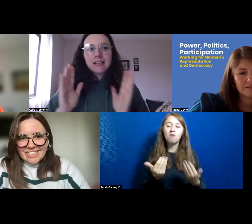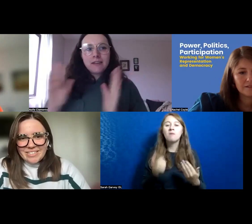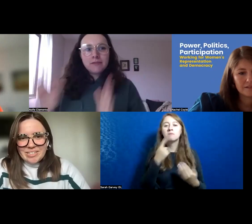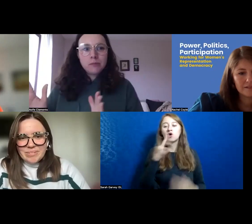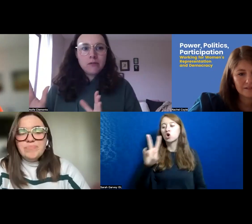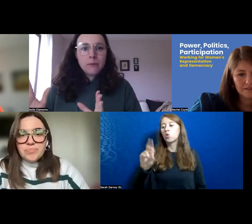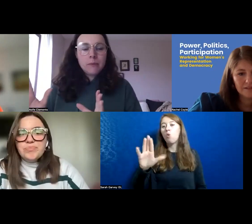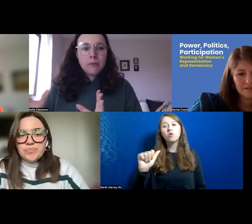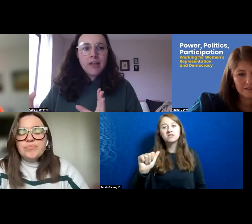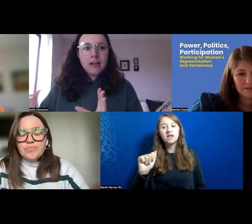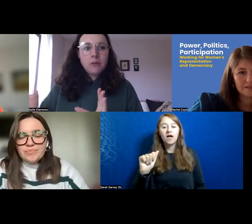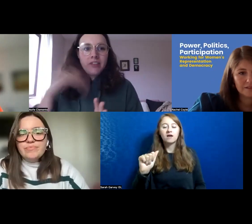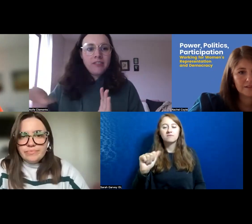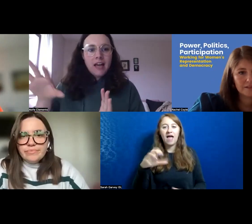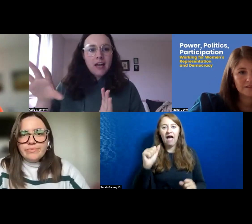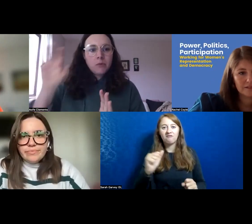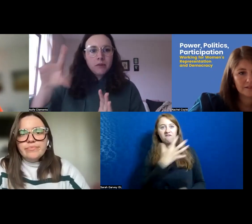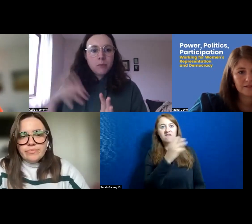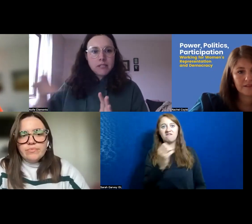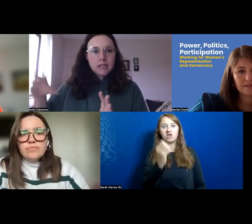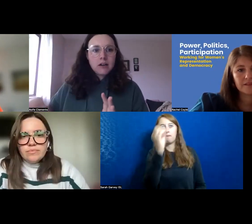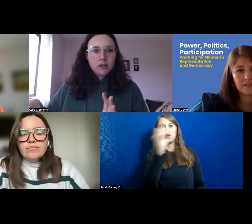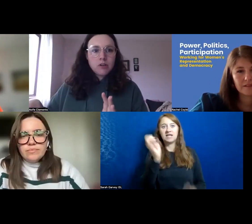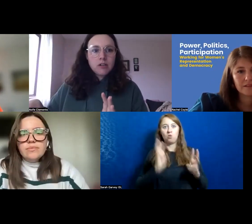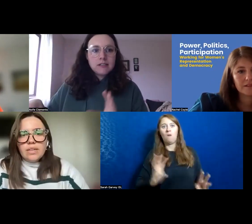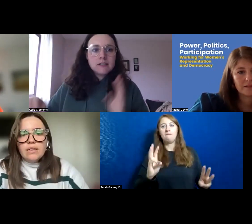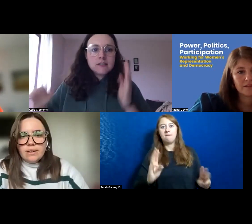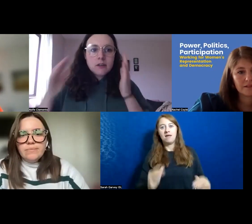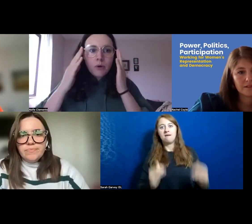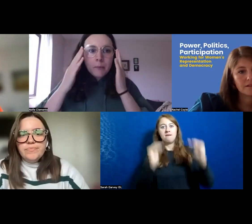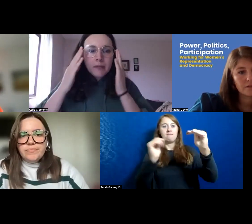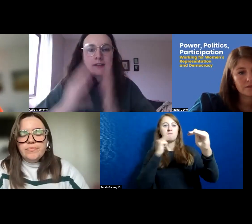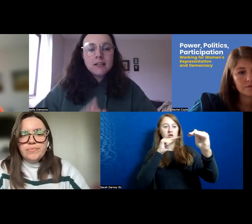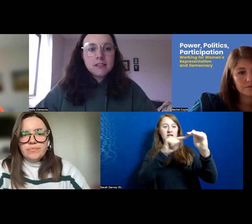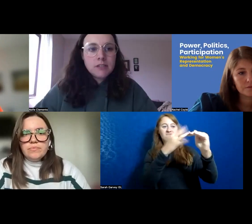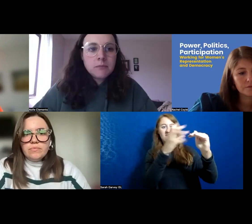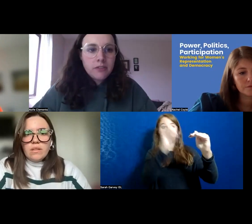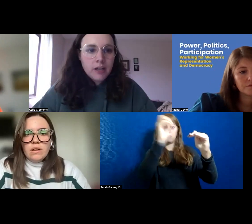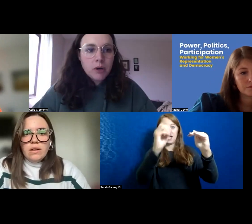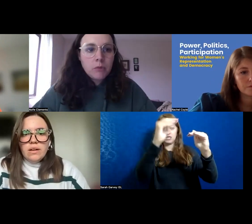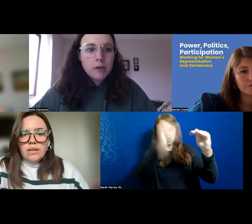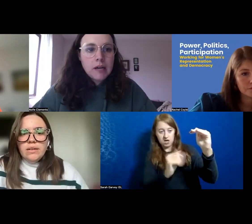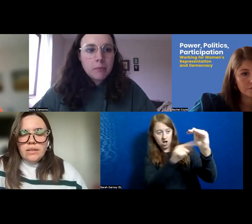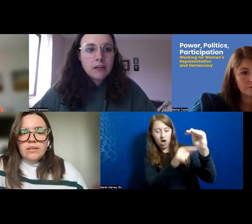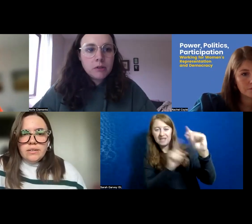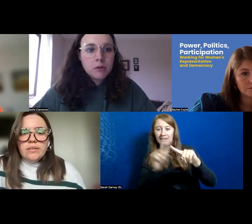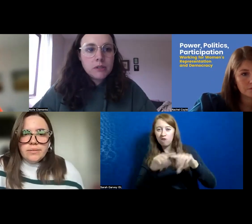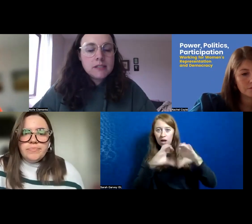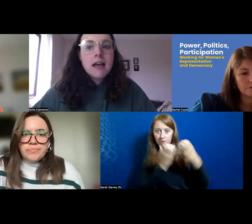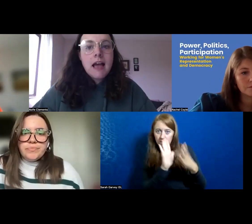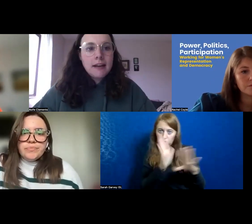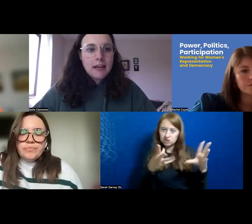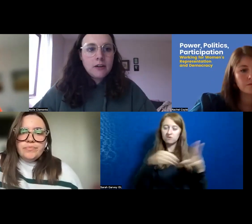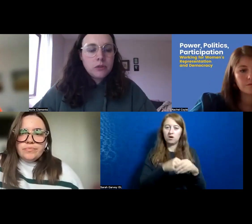like, say 50% of women, but then within that, women from particular communities. So I mean, that is definitely something to think about when we're campaigning for